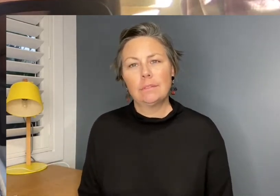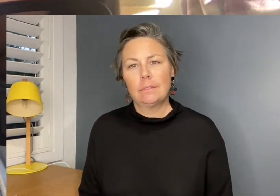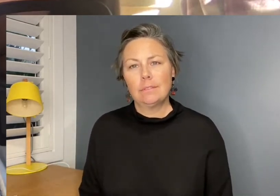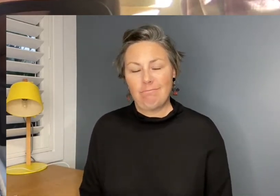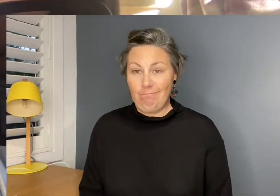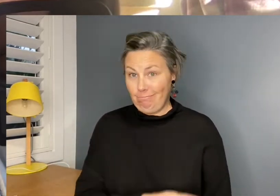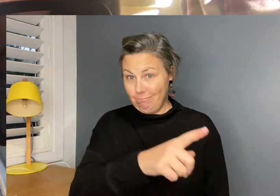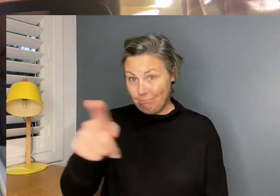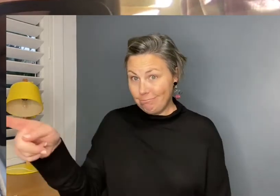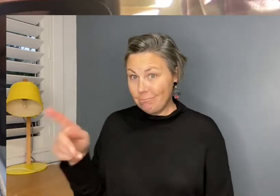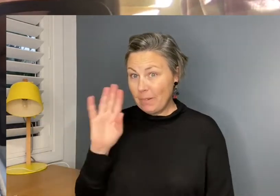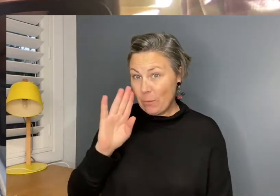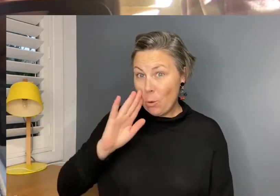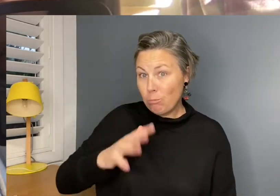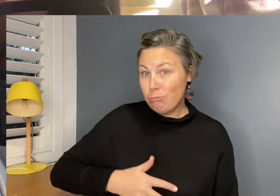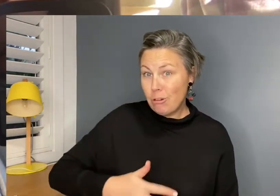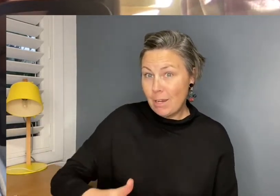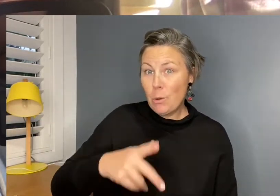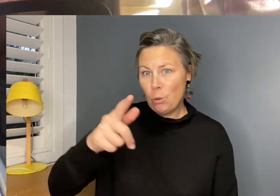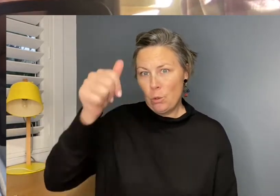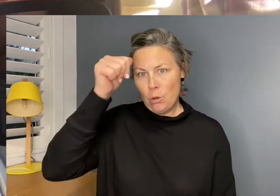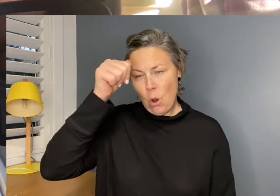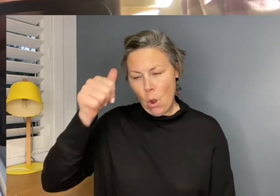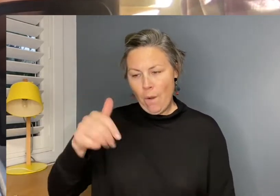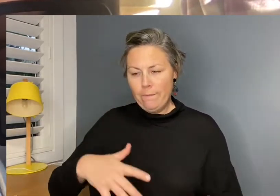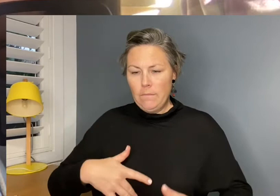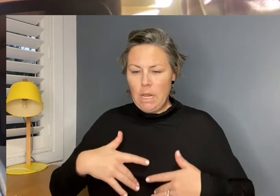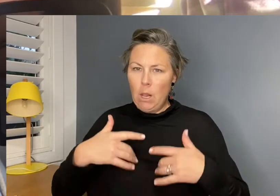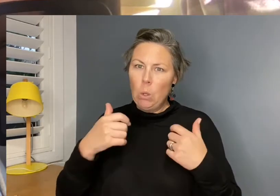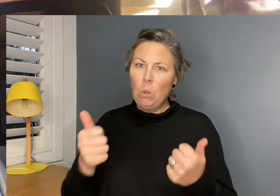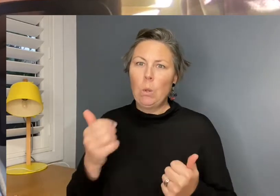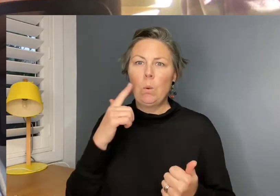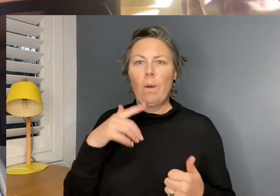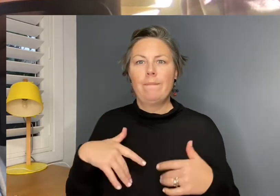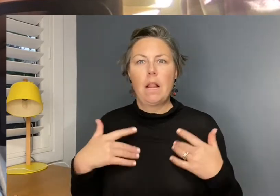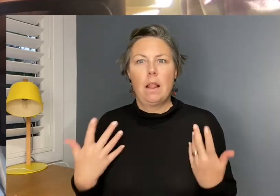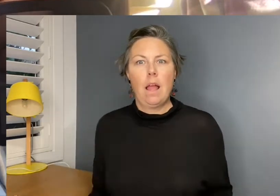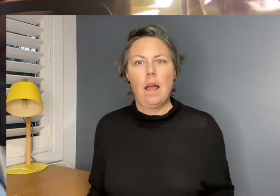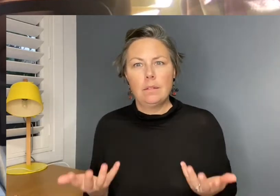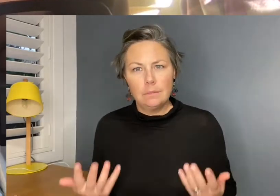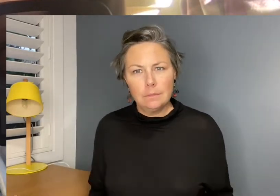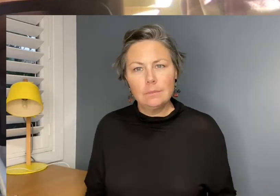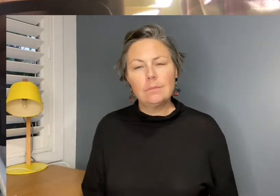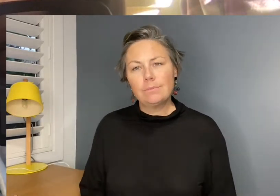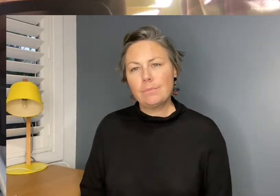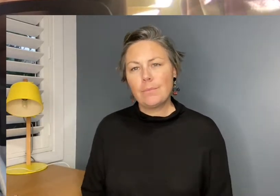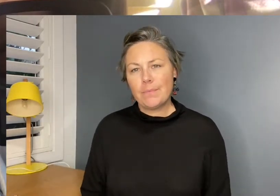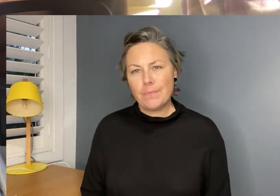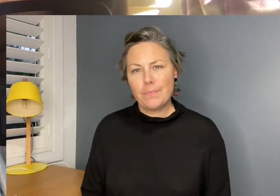which anyone who's been pregnant before will know how relieving that feeling is.